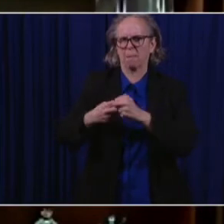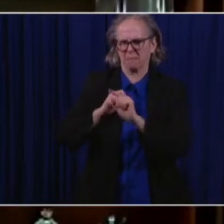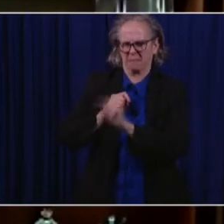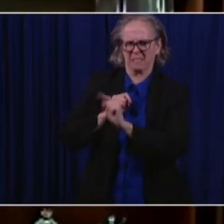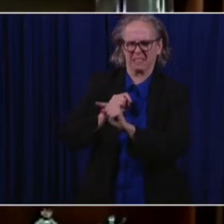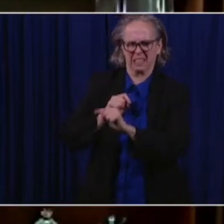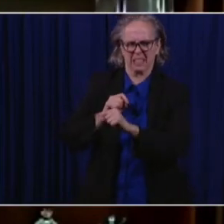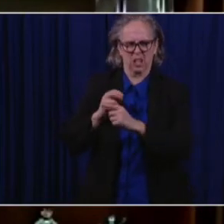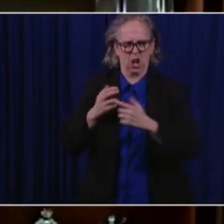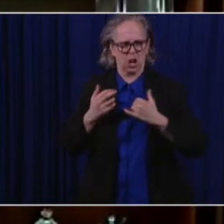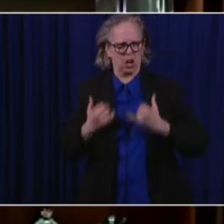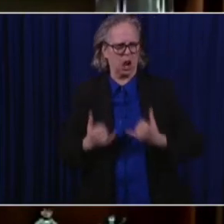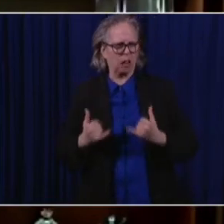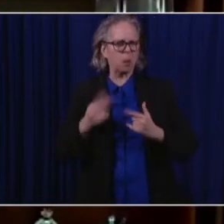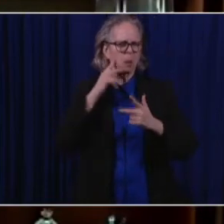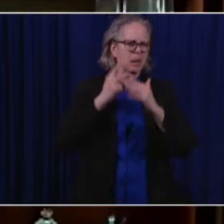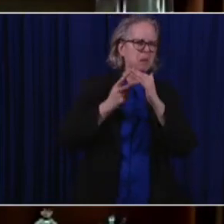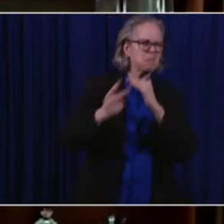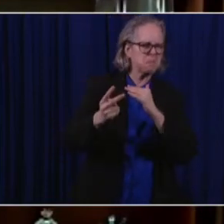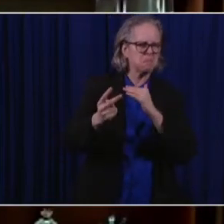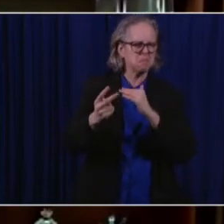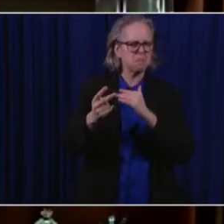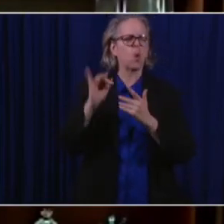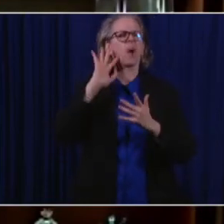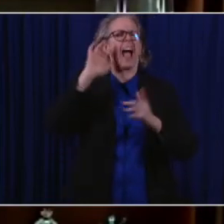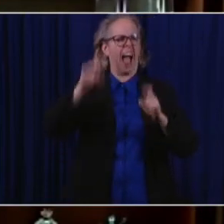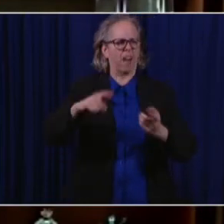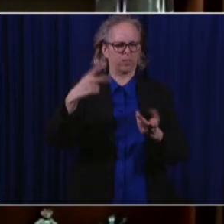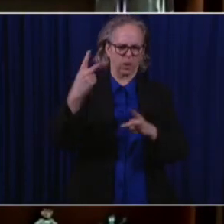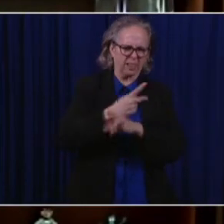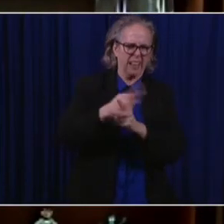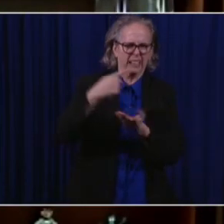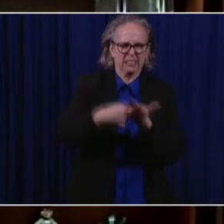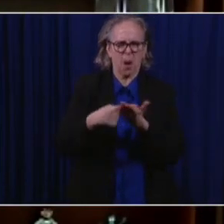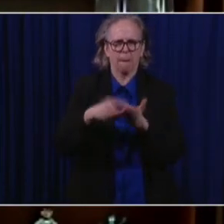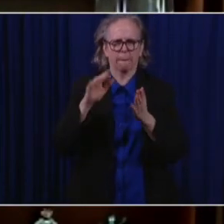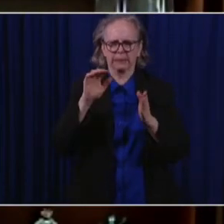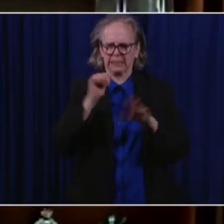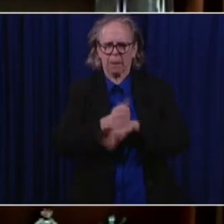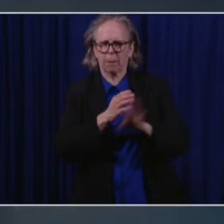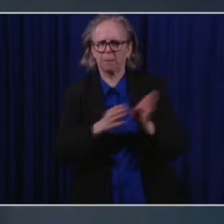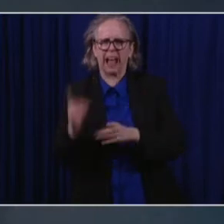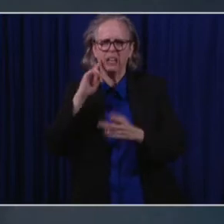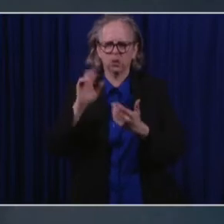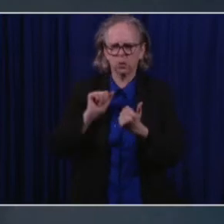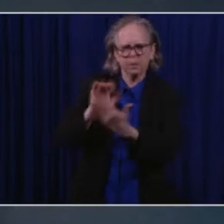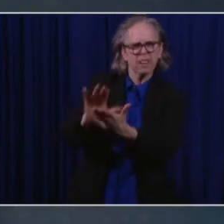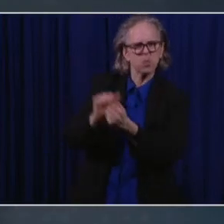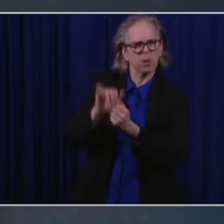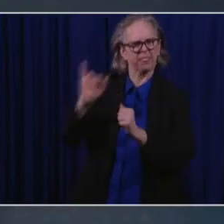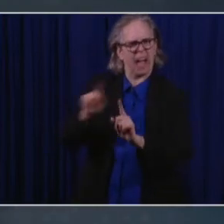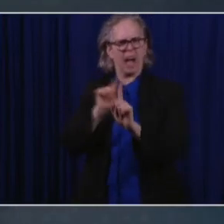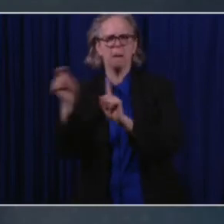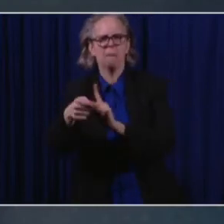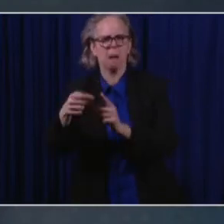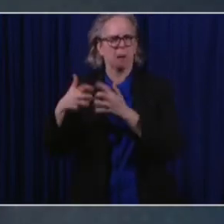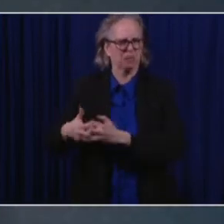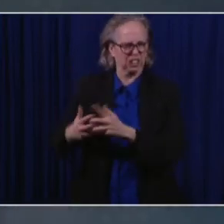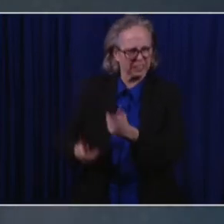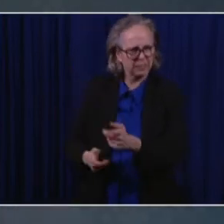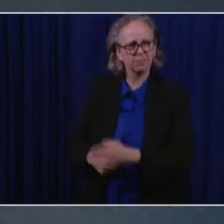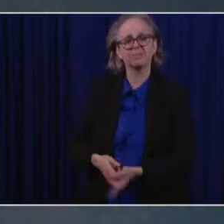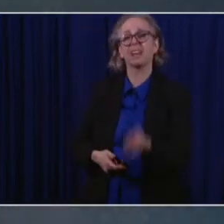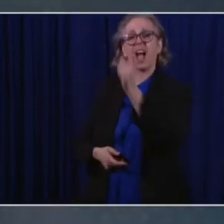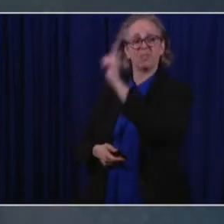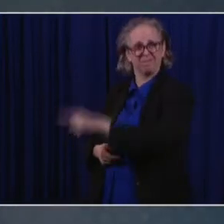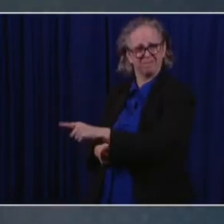are working on a regular basis and have been from really since the spring. We've certainly all been load balancing, and that's what we're talking